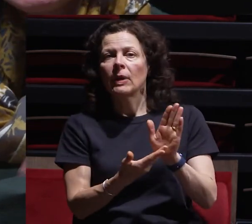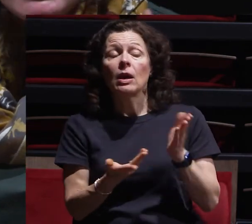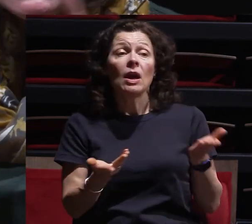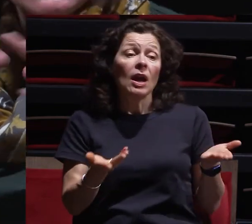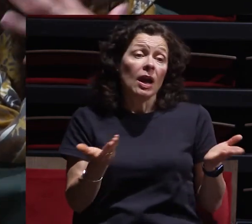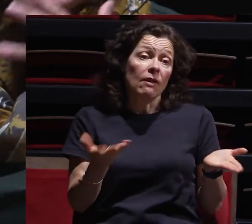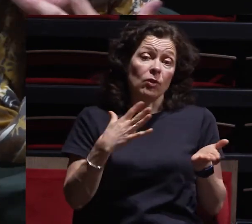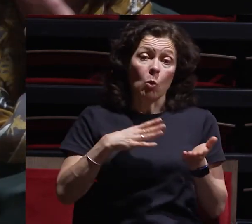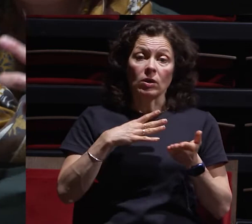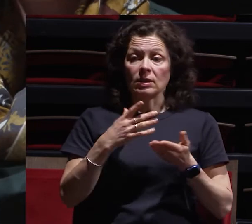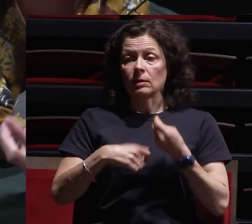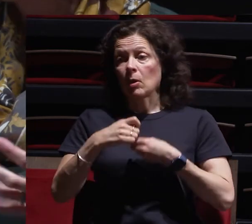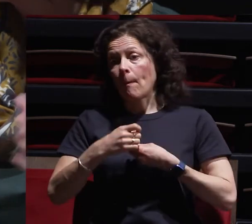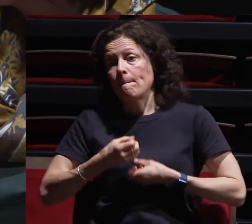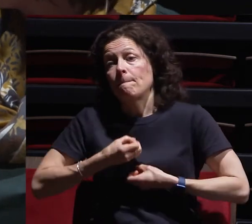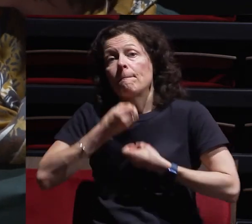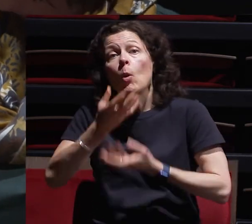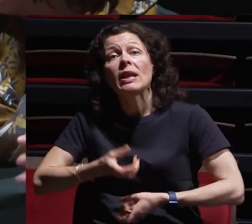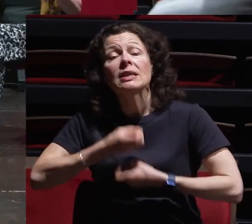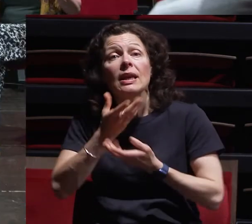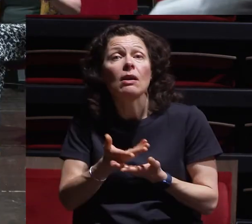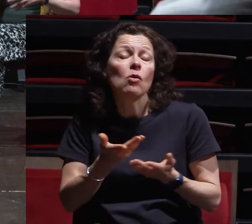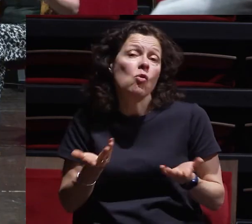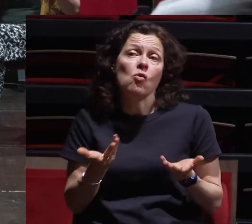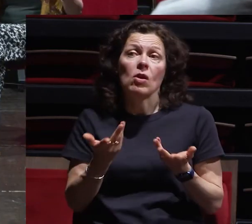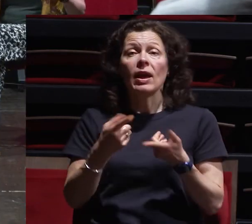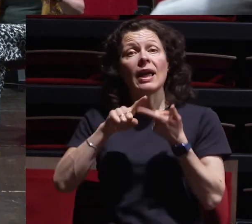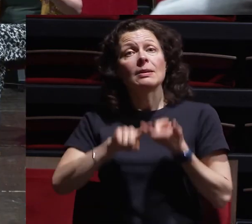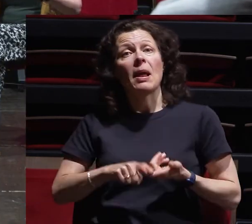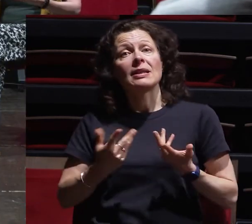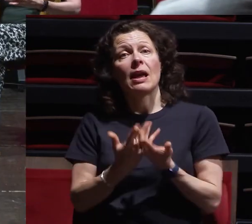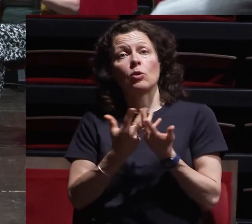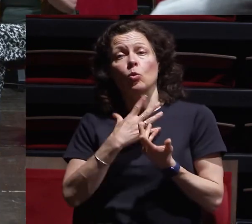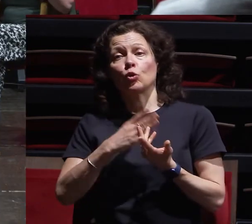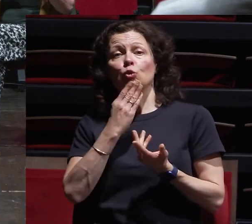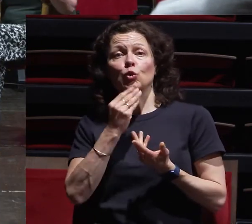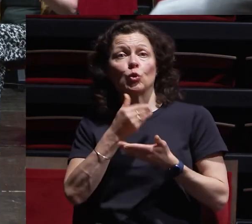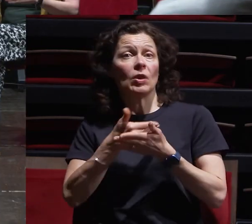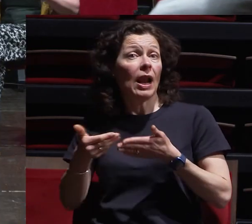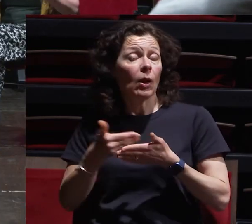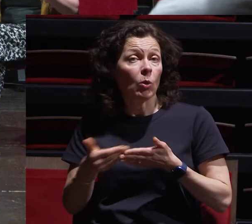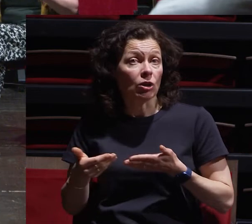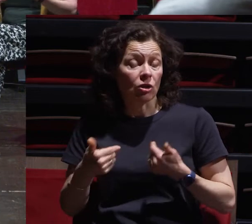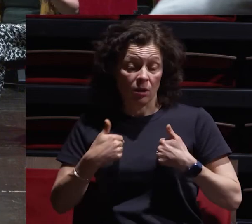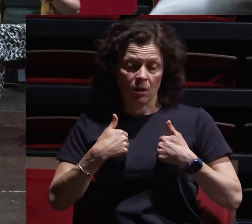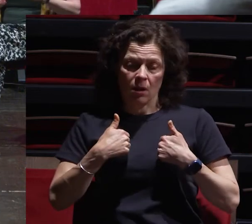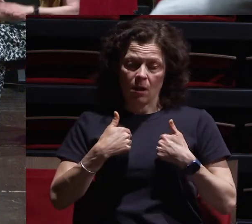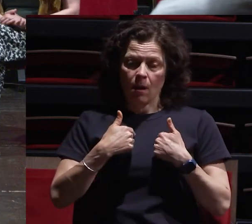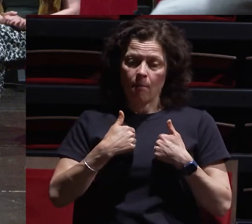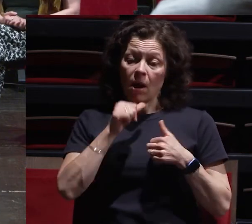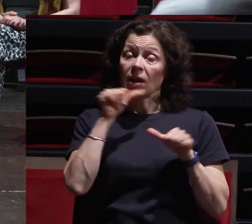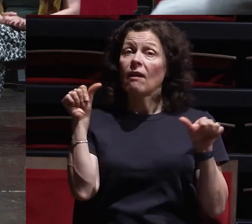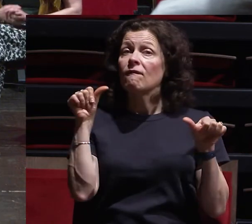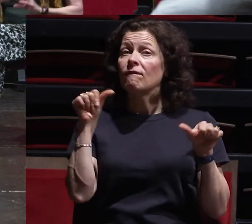So there's ways, it depends on what's your priority. If you want to make it poetic, if you want to, as you say, how you're going to use language. I